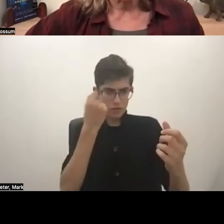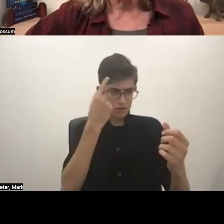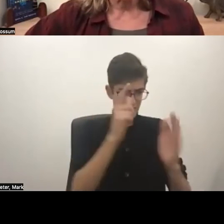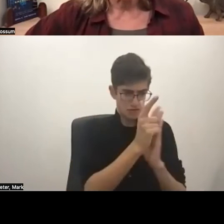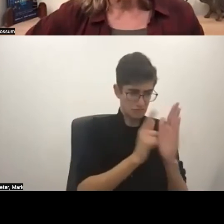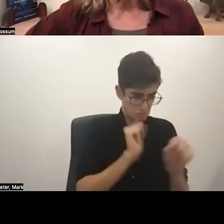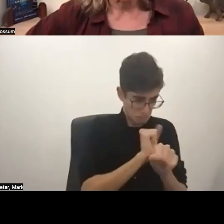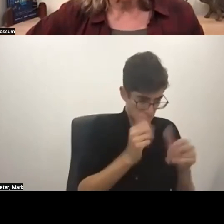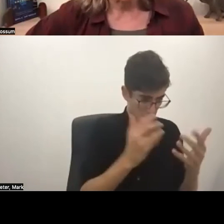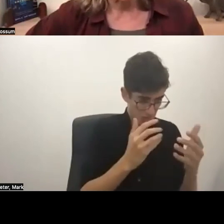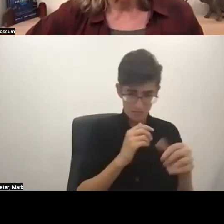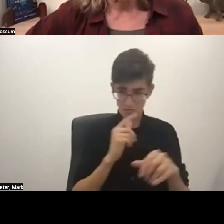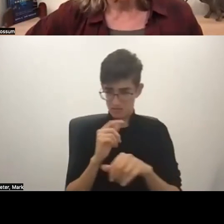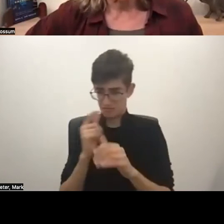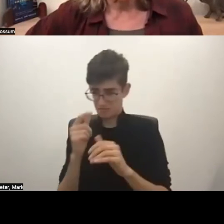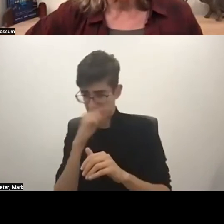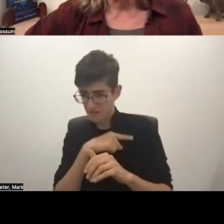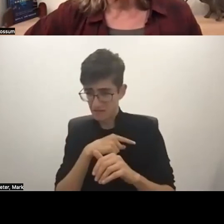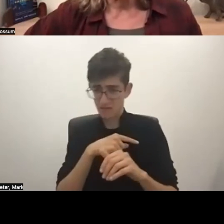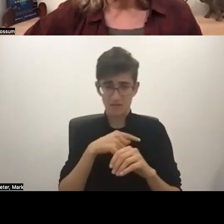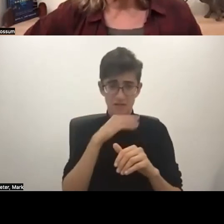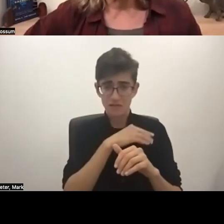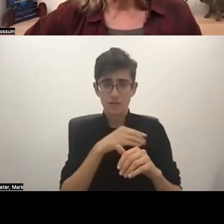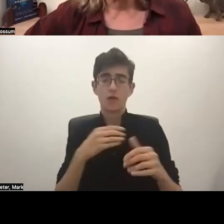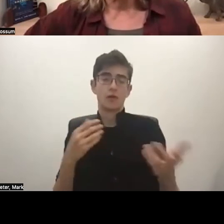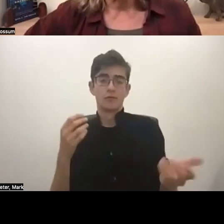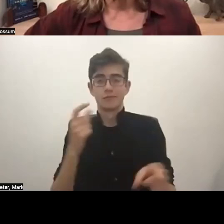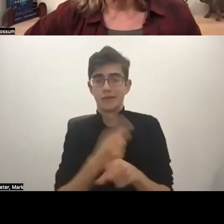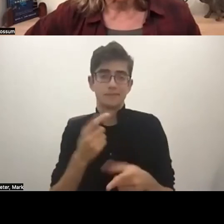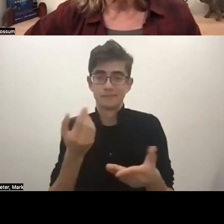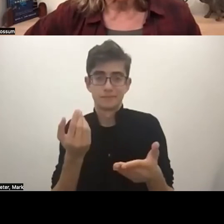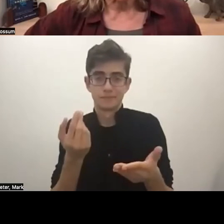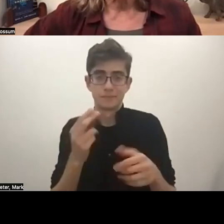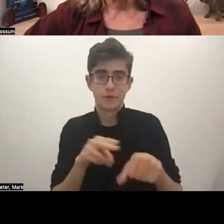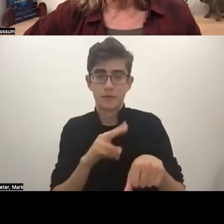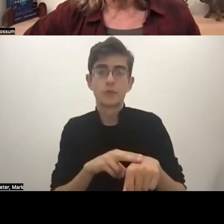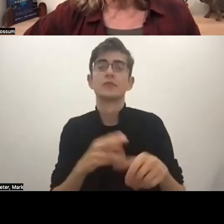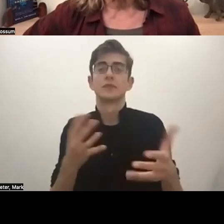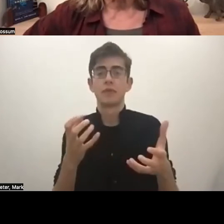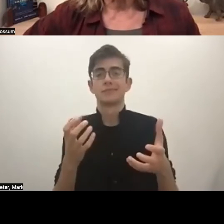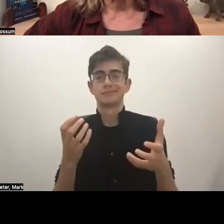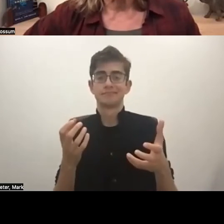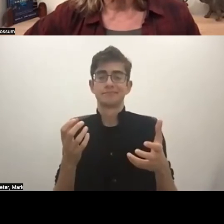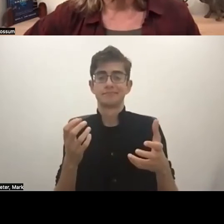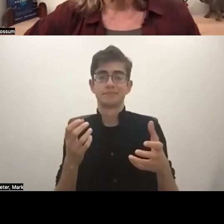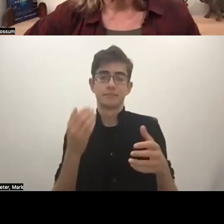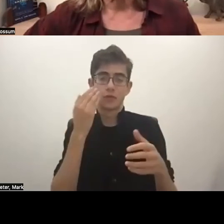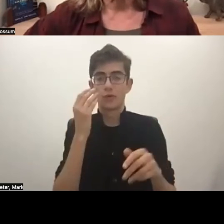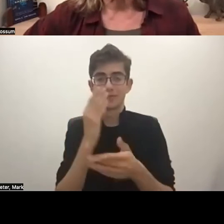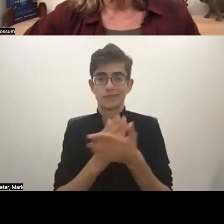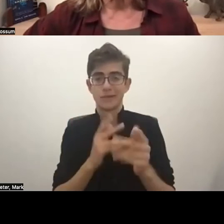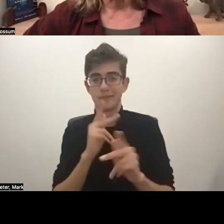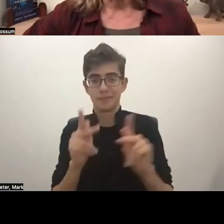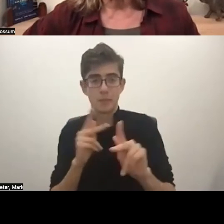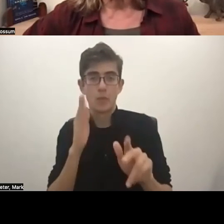that they can distinguish between, you know, quite frankly, the ambulance chasing aspect of people who will try to use this law or amendment